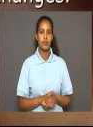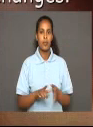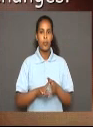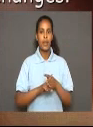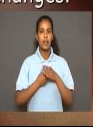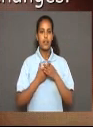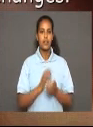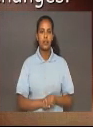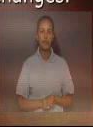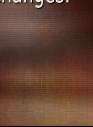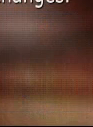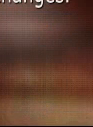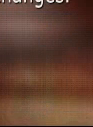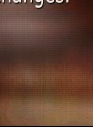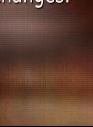Begin.